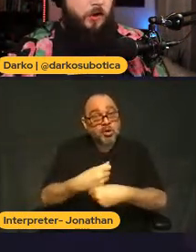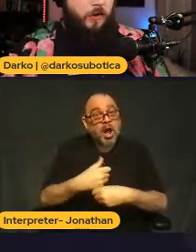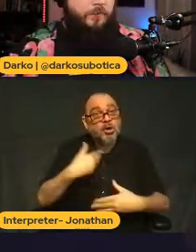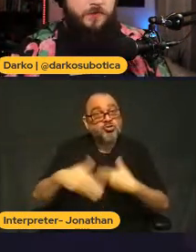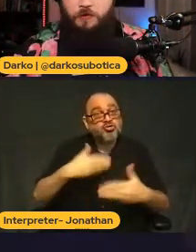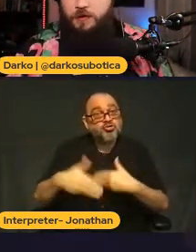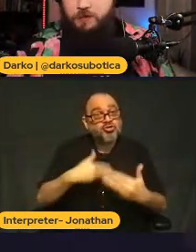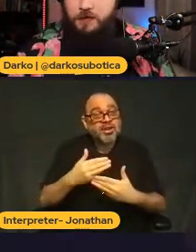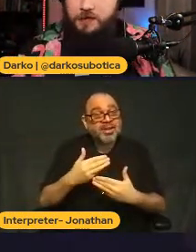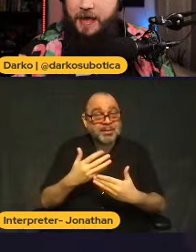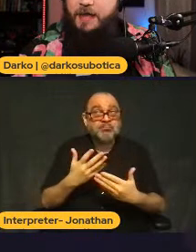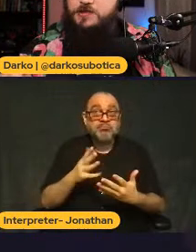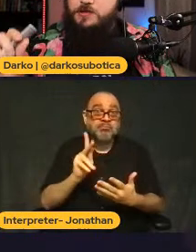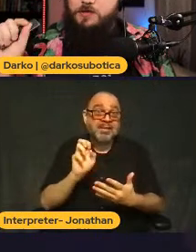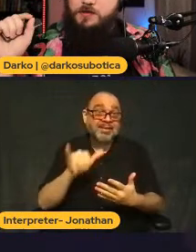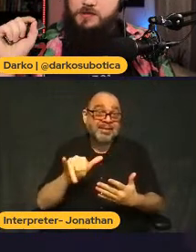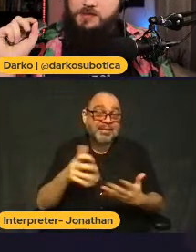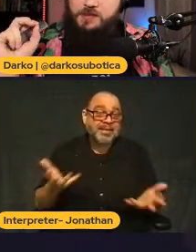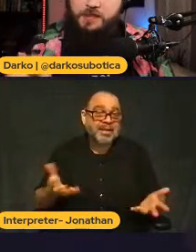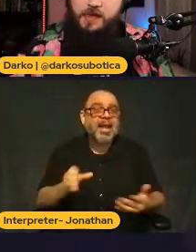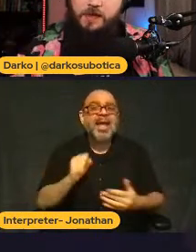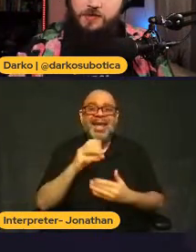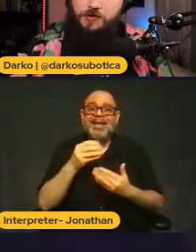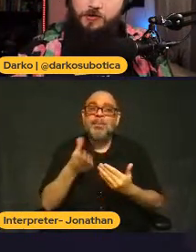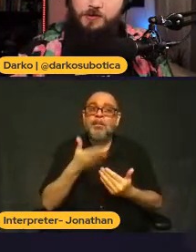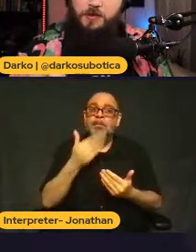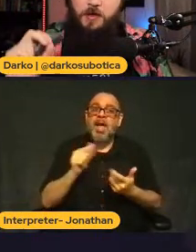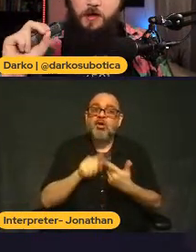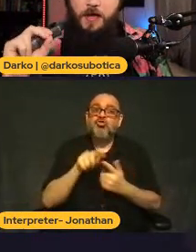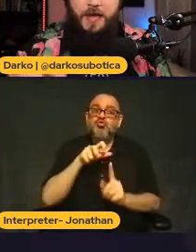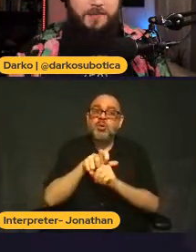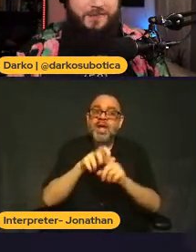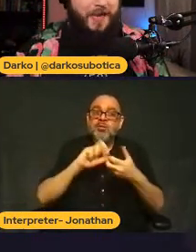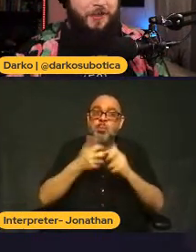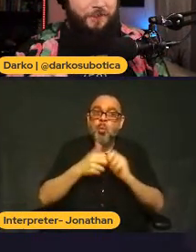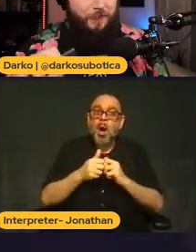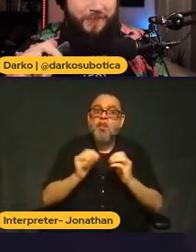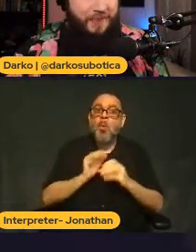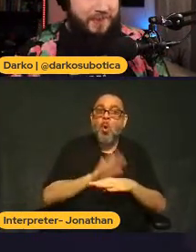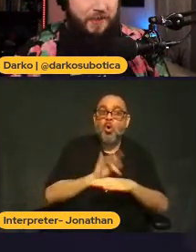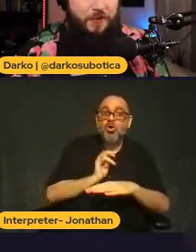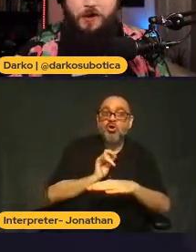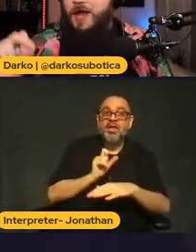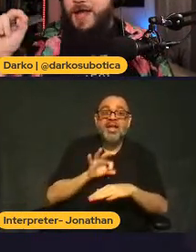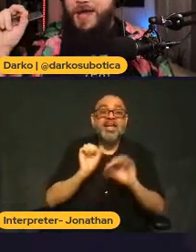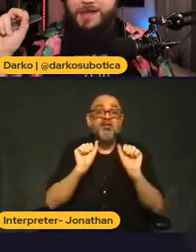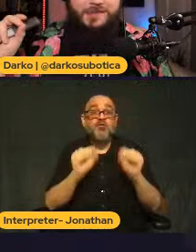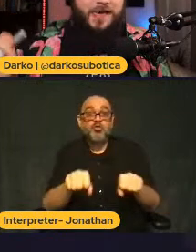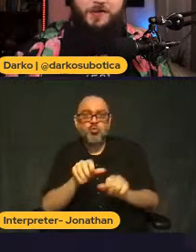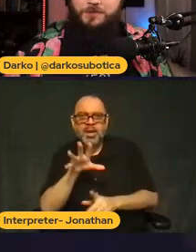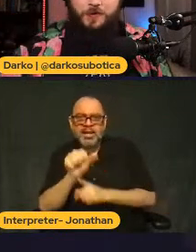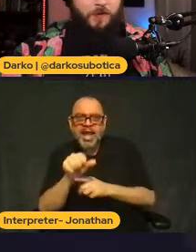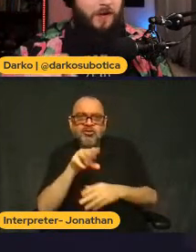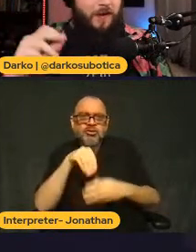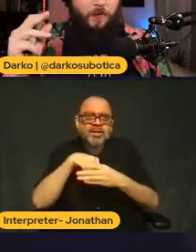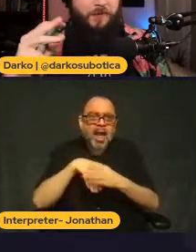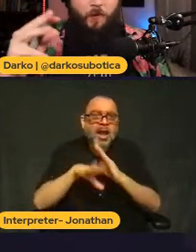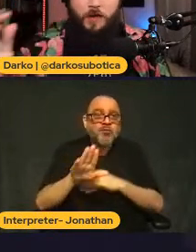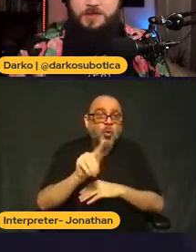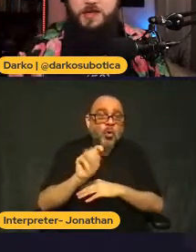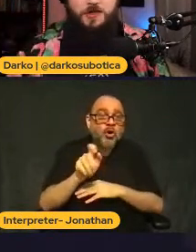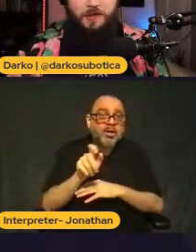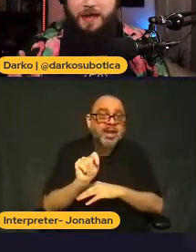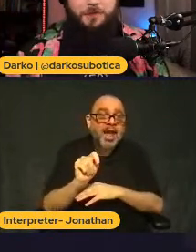code early. So if you can catch CDK issues inside of your text editor, inside of your